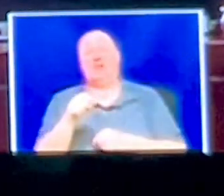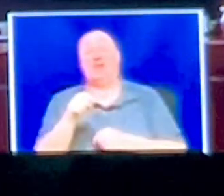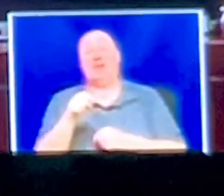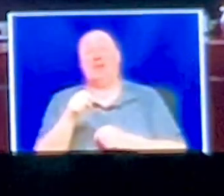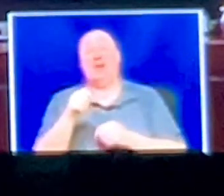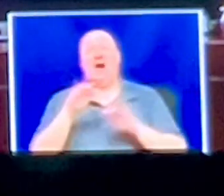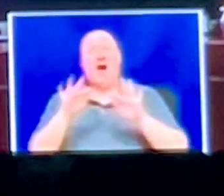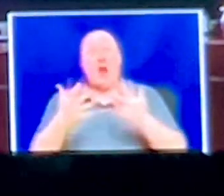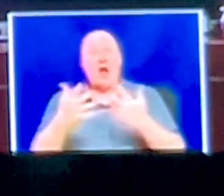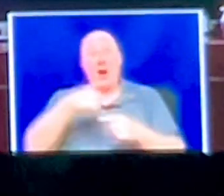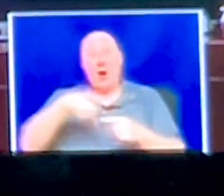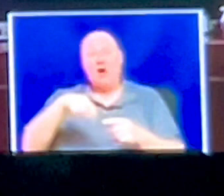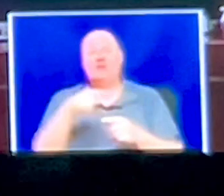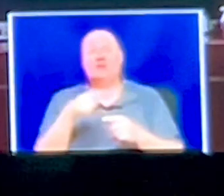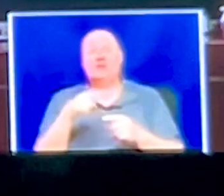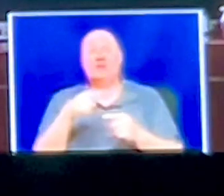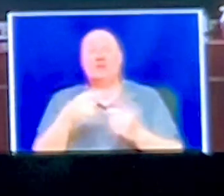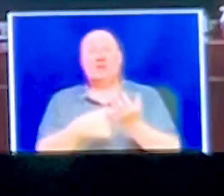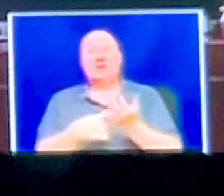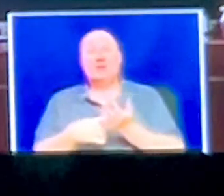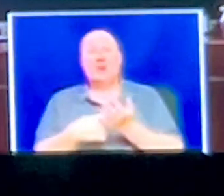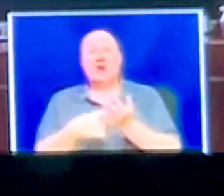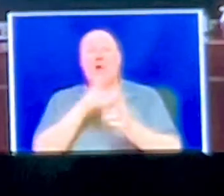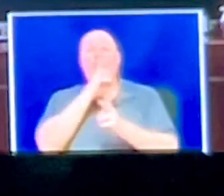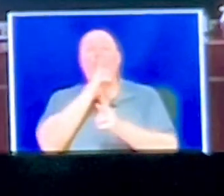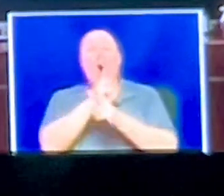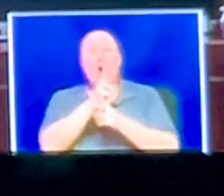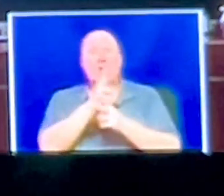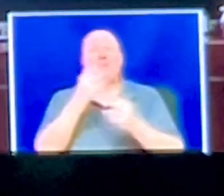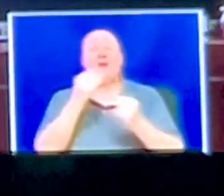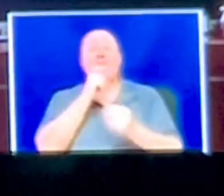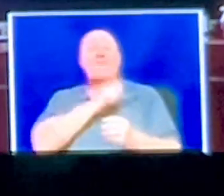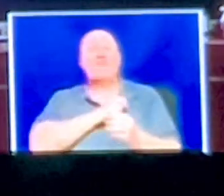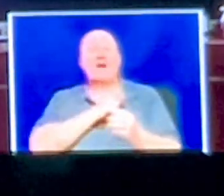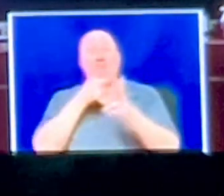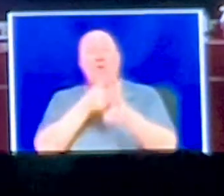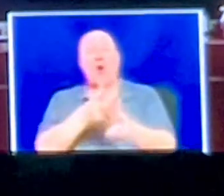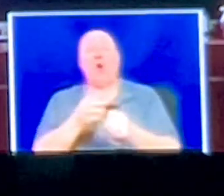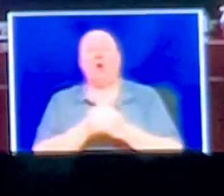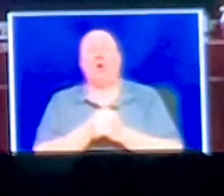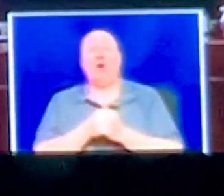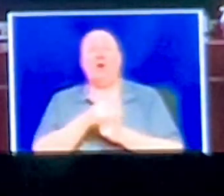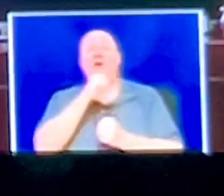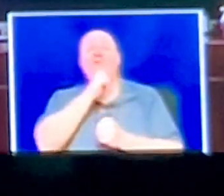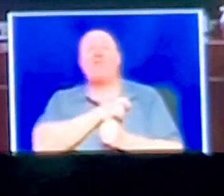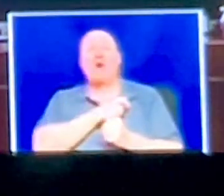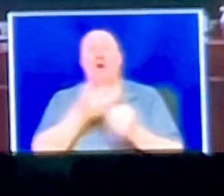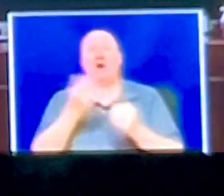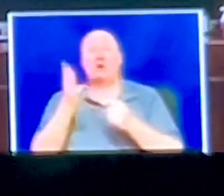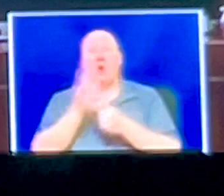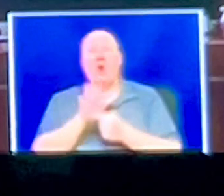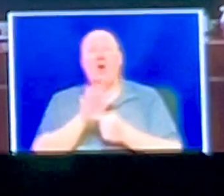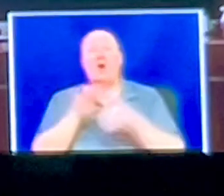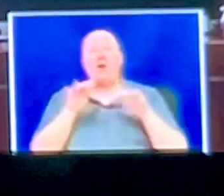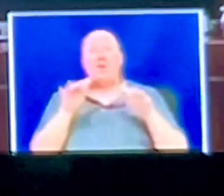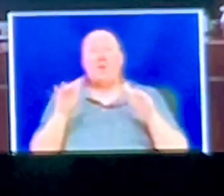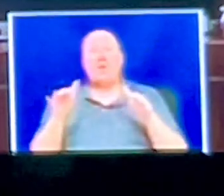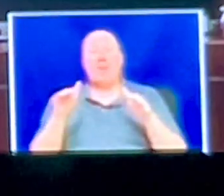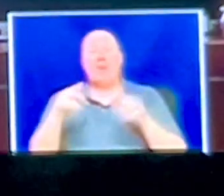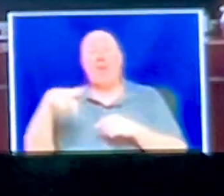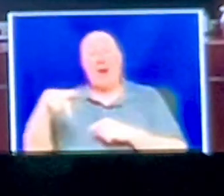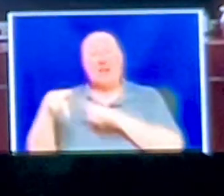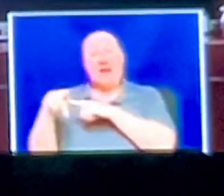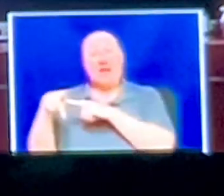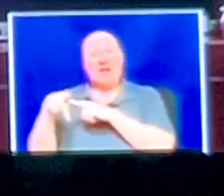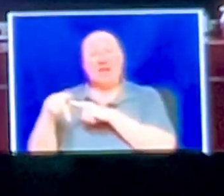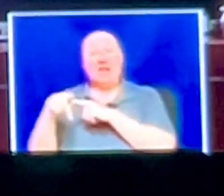us speak being honest and factual. The facts are the people of Palestine